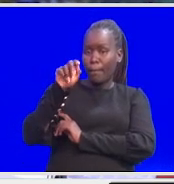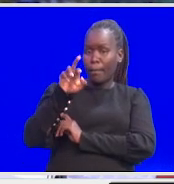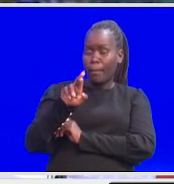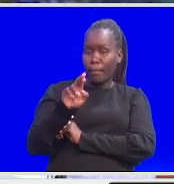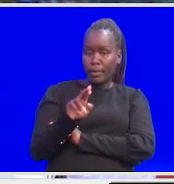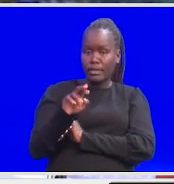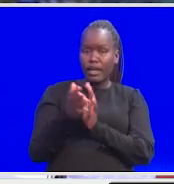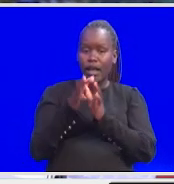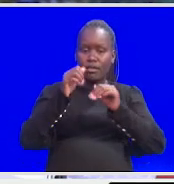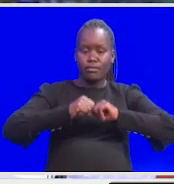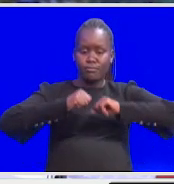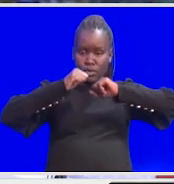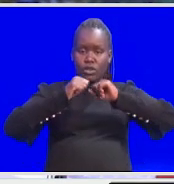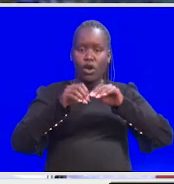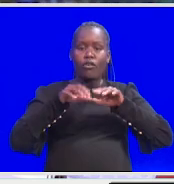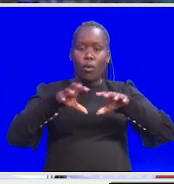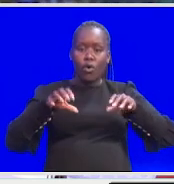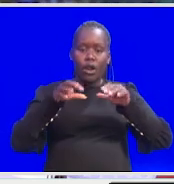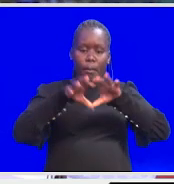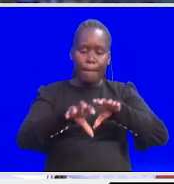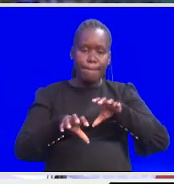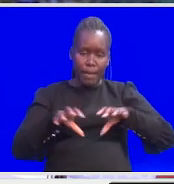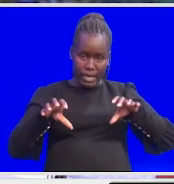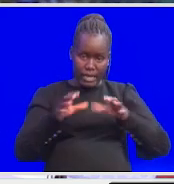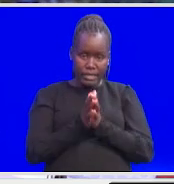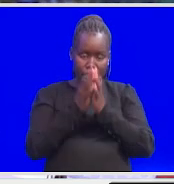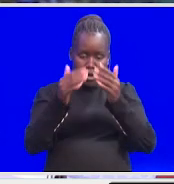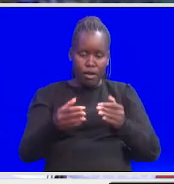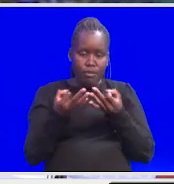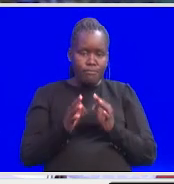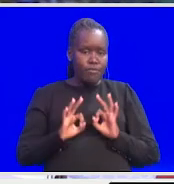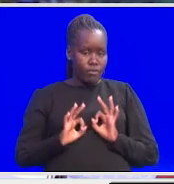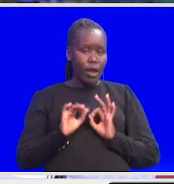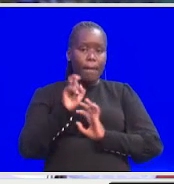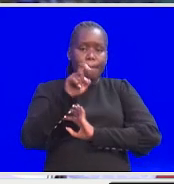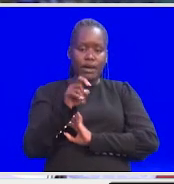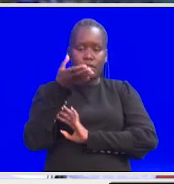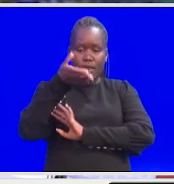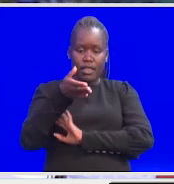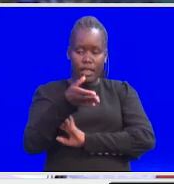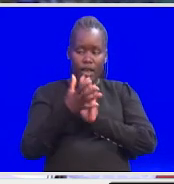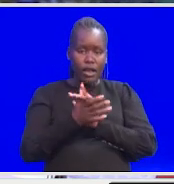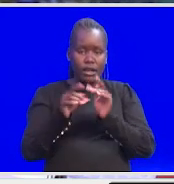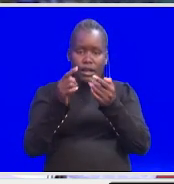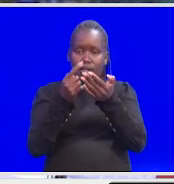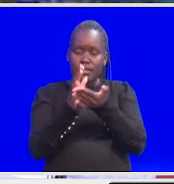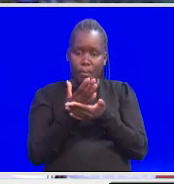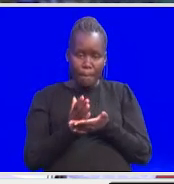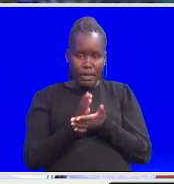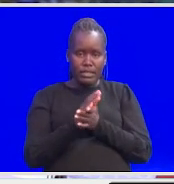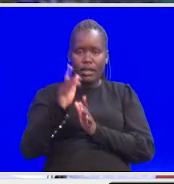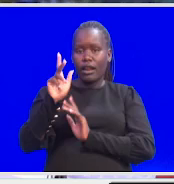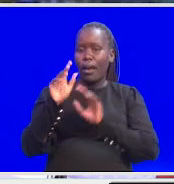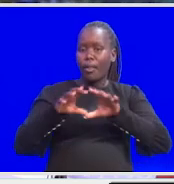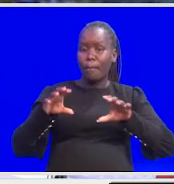the vice chair of Wakulima Market, now says free will must prevail, as his counterpart in Kangundo Market,